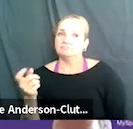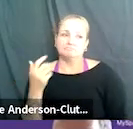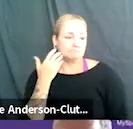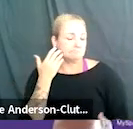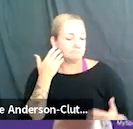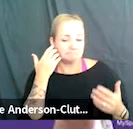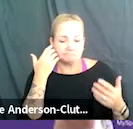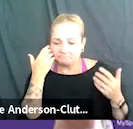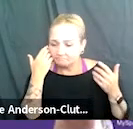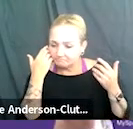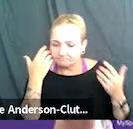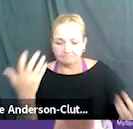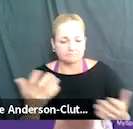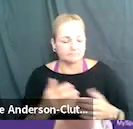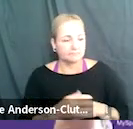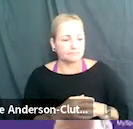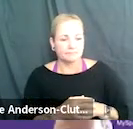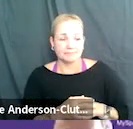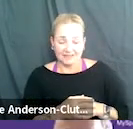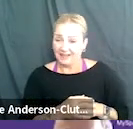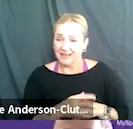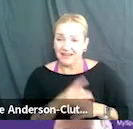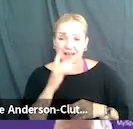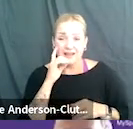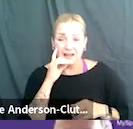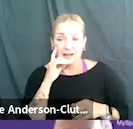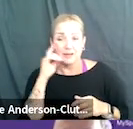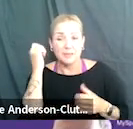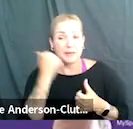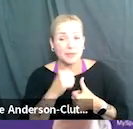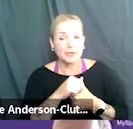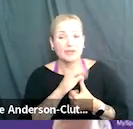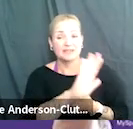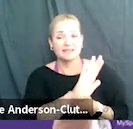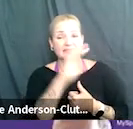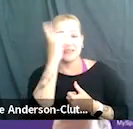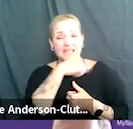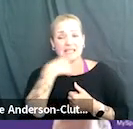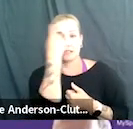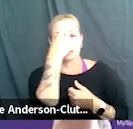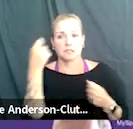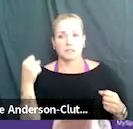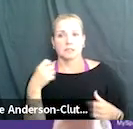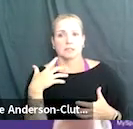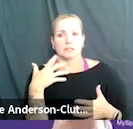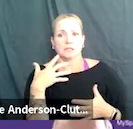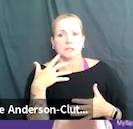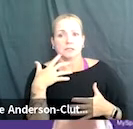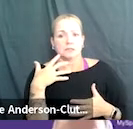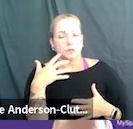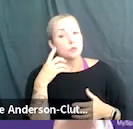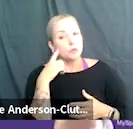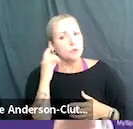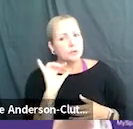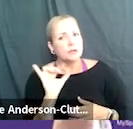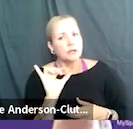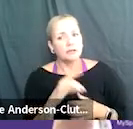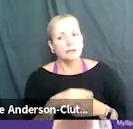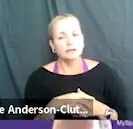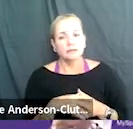I guess, about anxiety, but that was more. I don't know if that was more to do with food, and there was no obvious